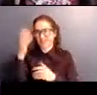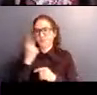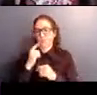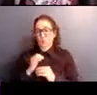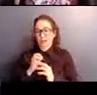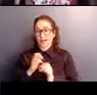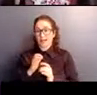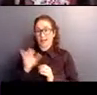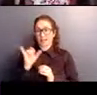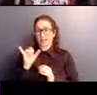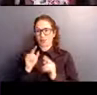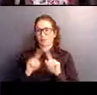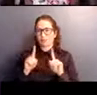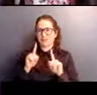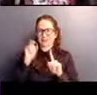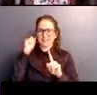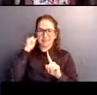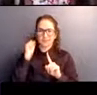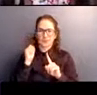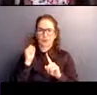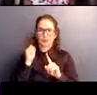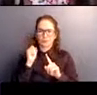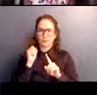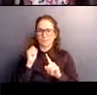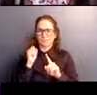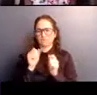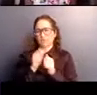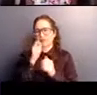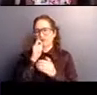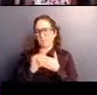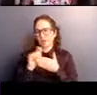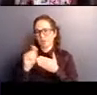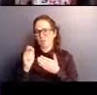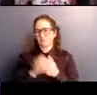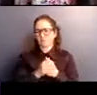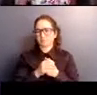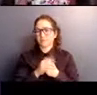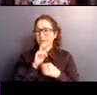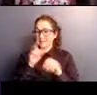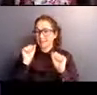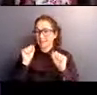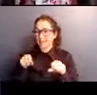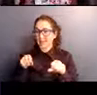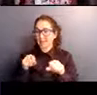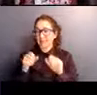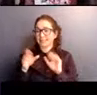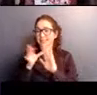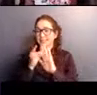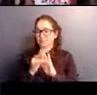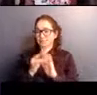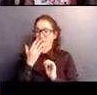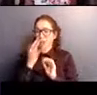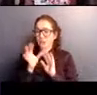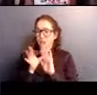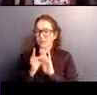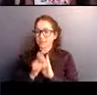but I do it in silver permanent marker. And I actually can use stickers, color stickers